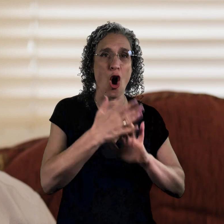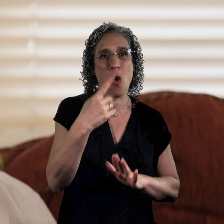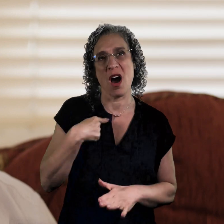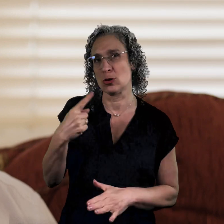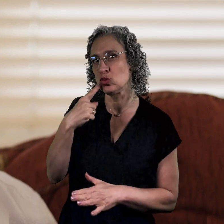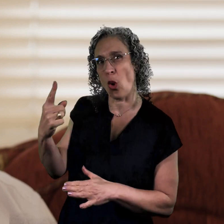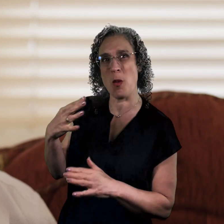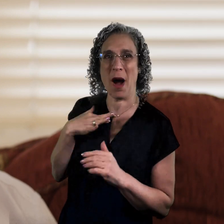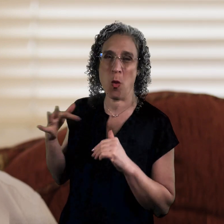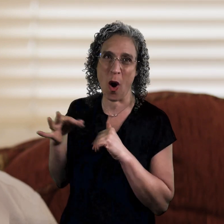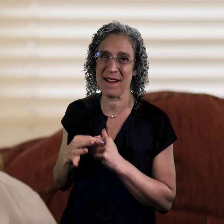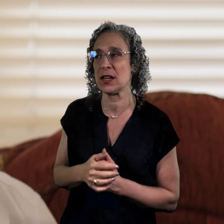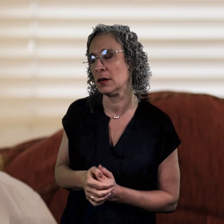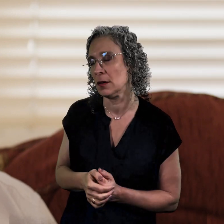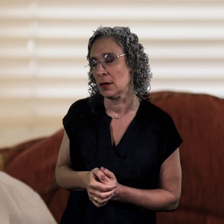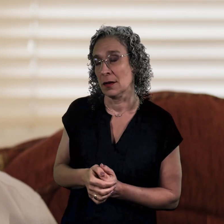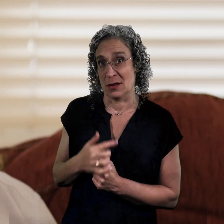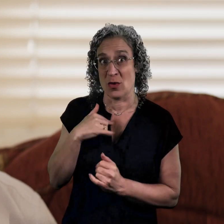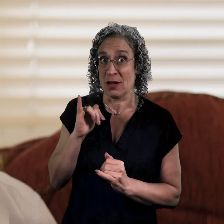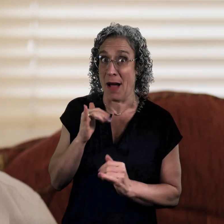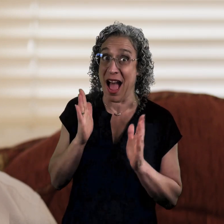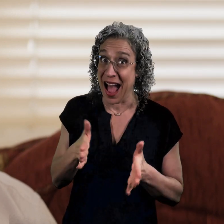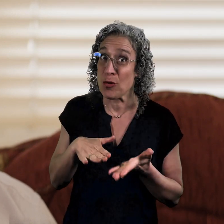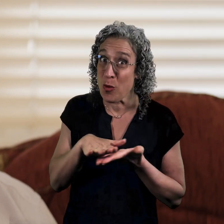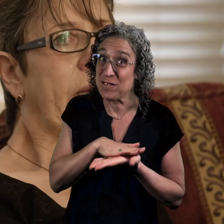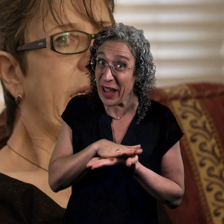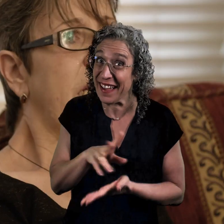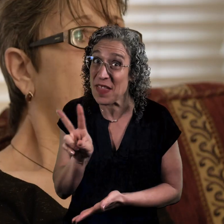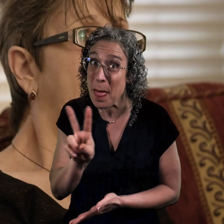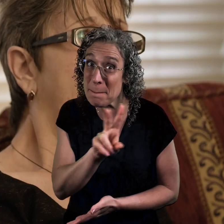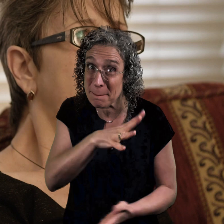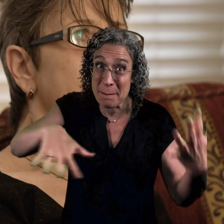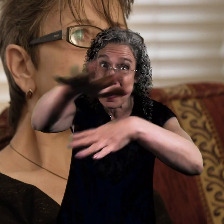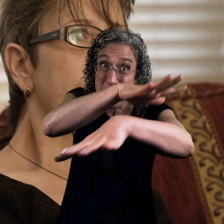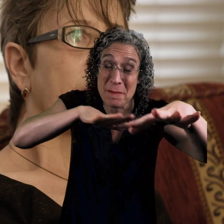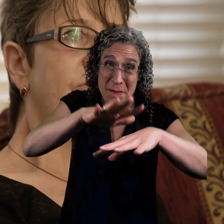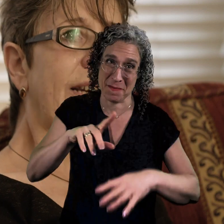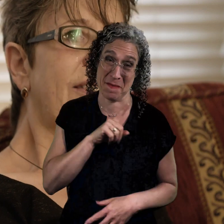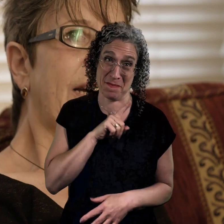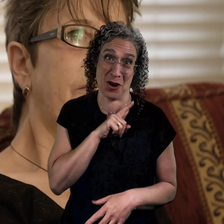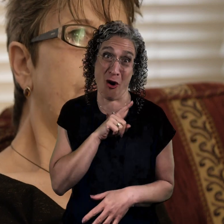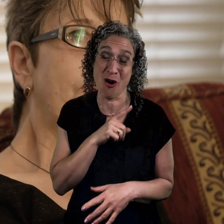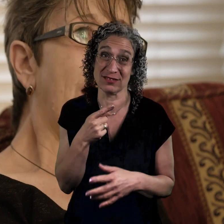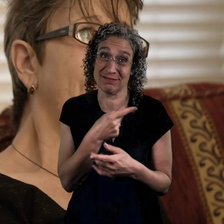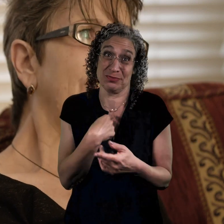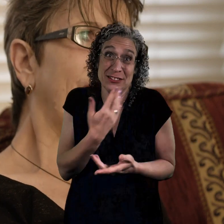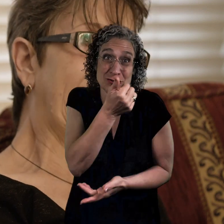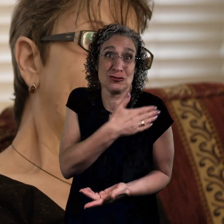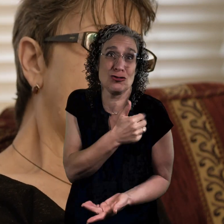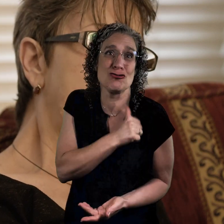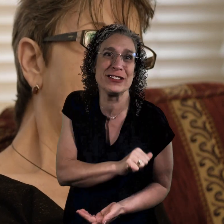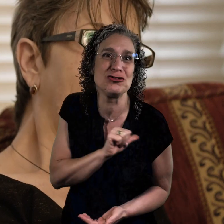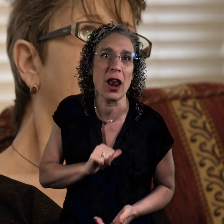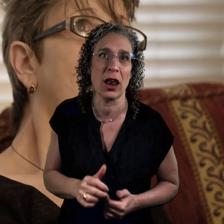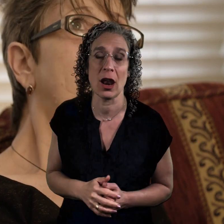what? As Christians, we're going to have to forgive the boys that did this. Getting in the car, Ray said we might have to